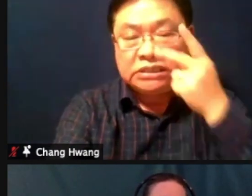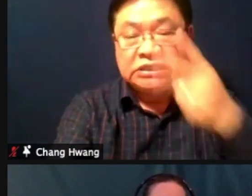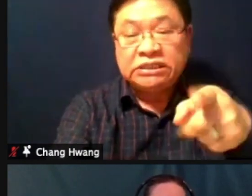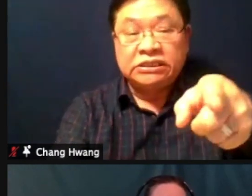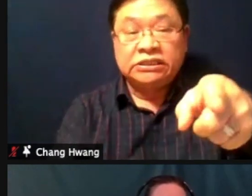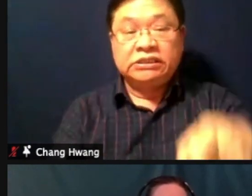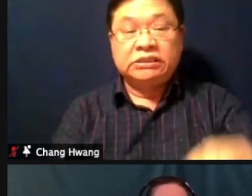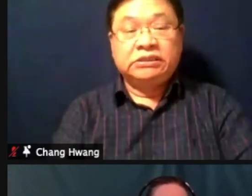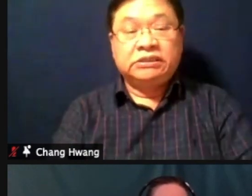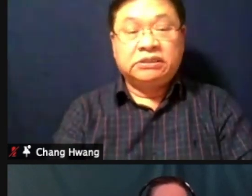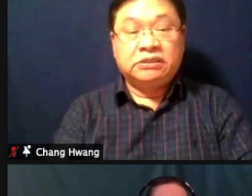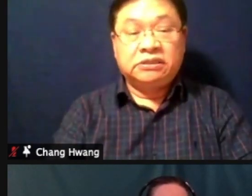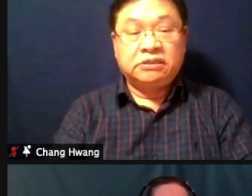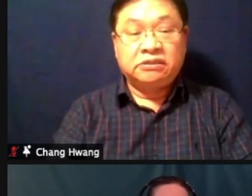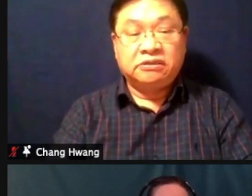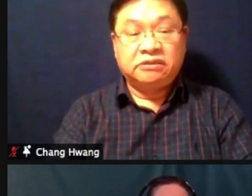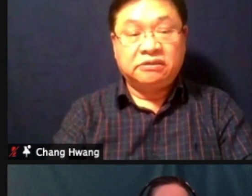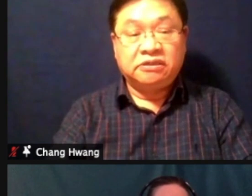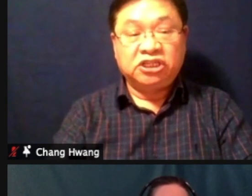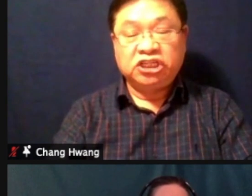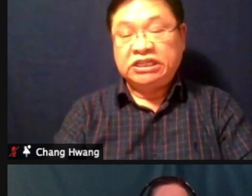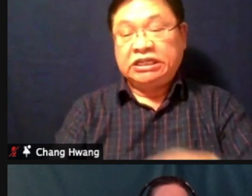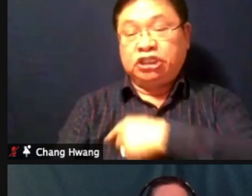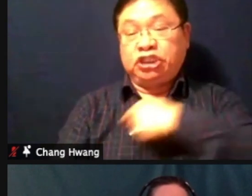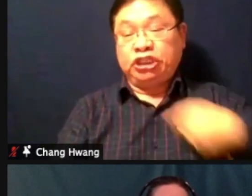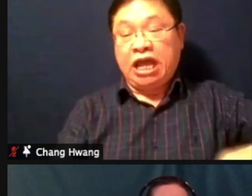context of geographically where South Korea is.